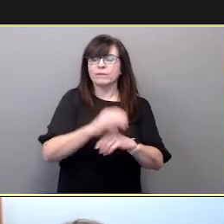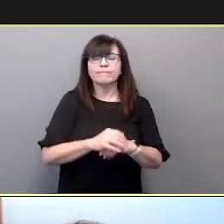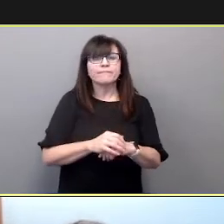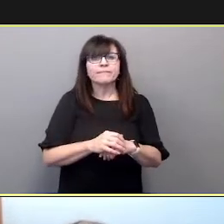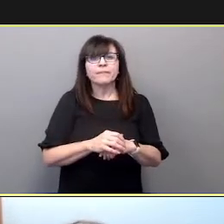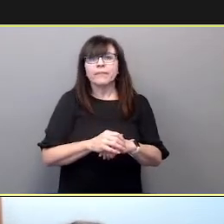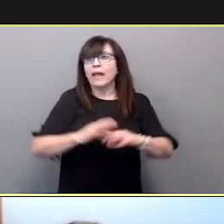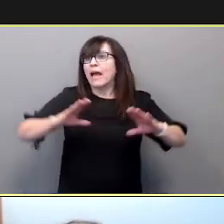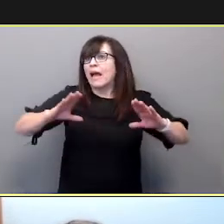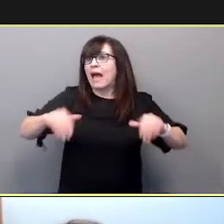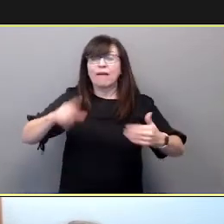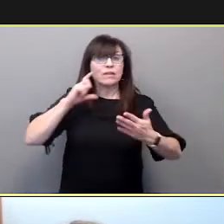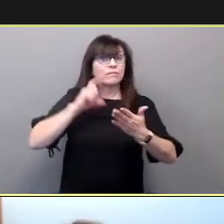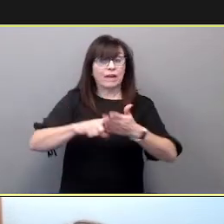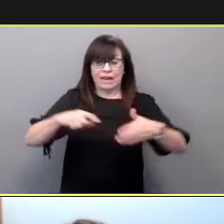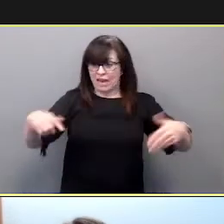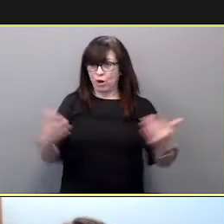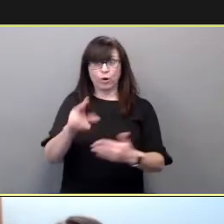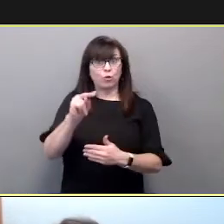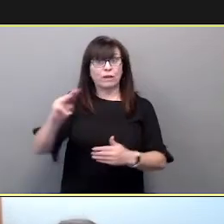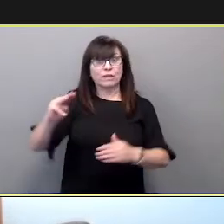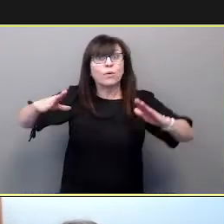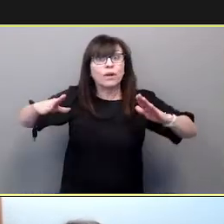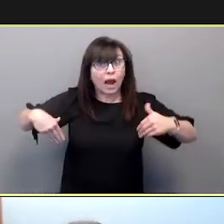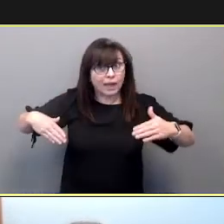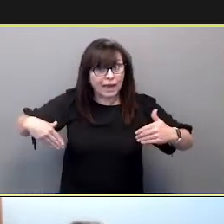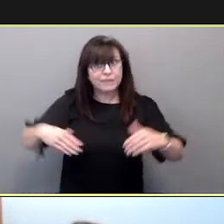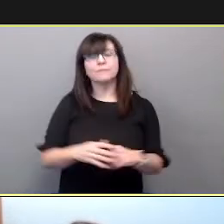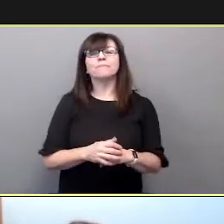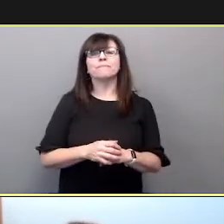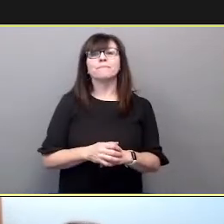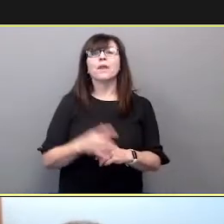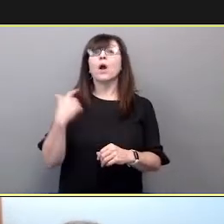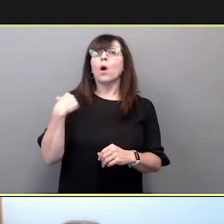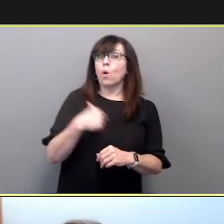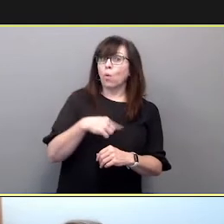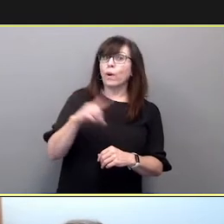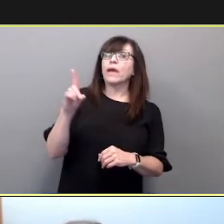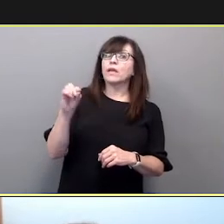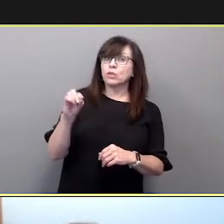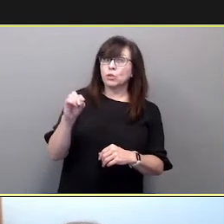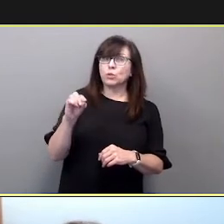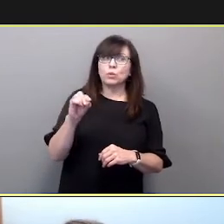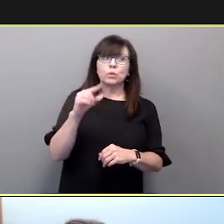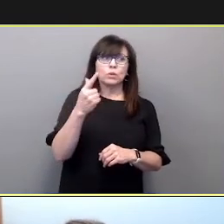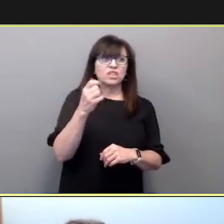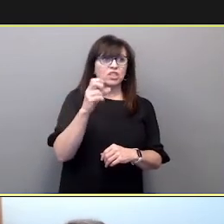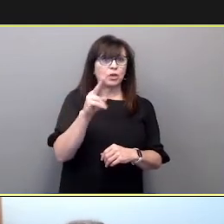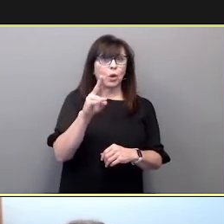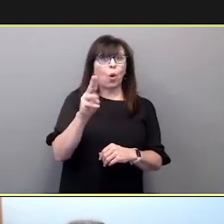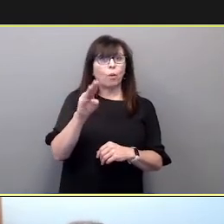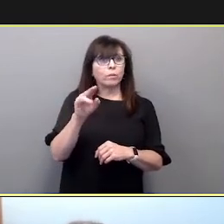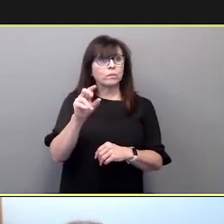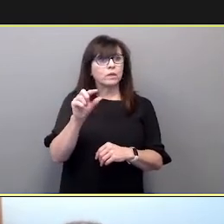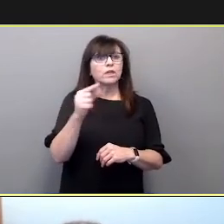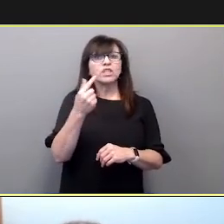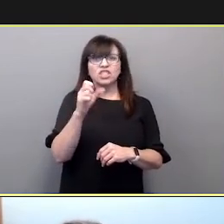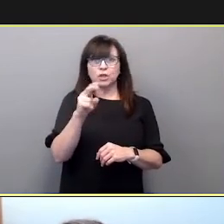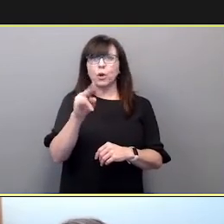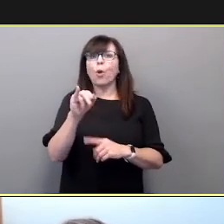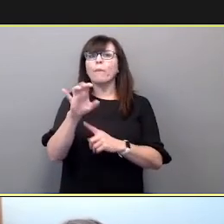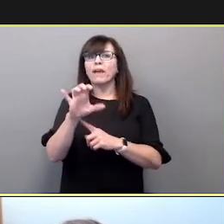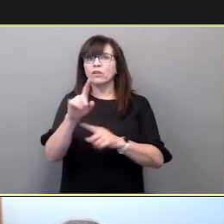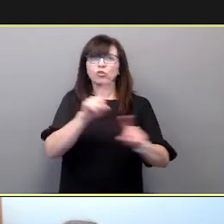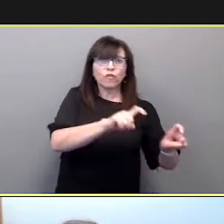been identified here in New Mexico. We do conduct genomic surveillance led out of